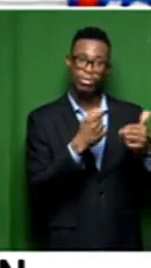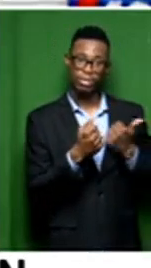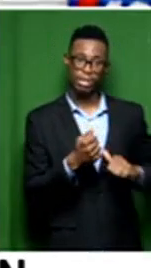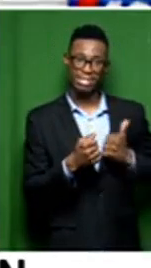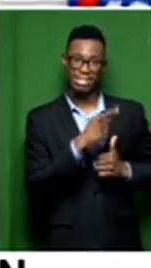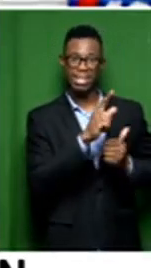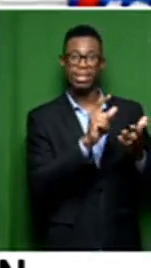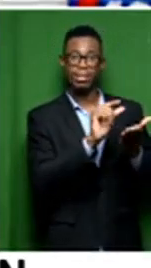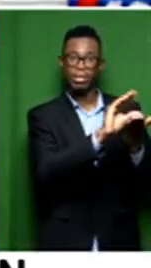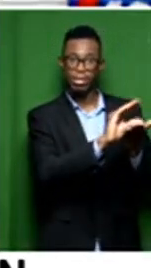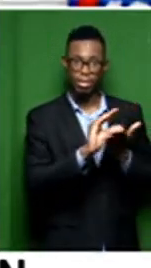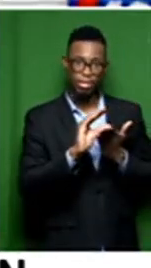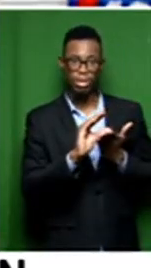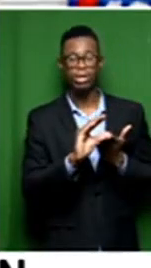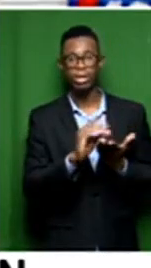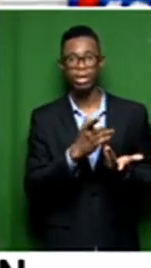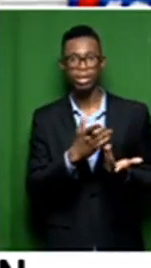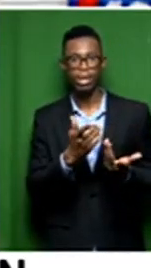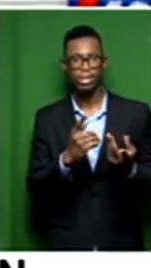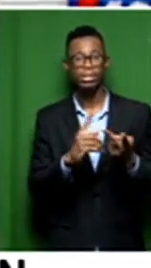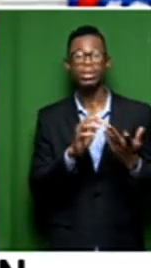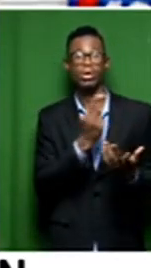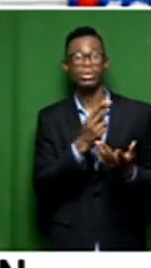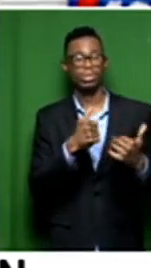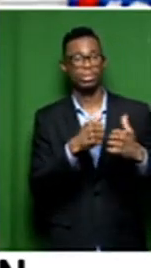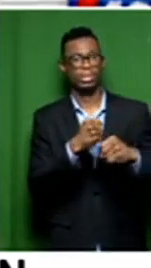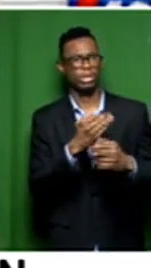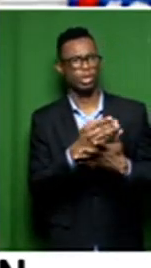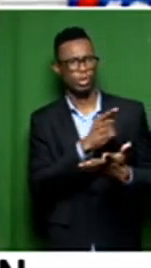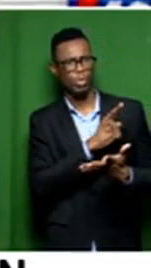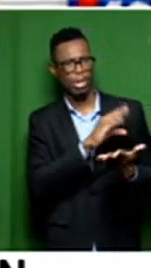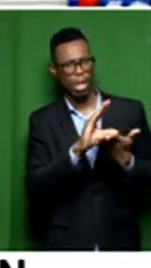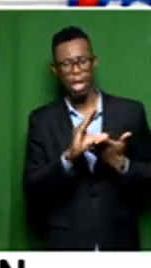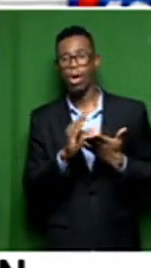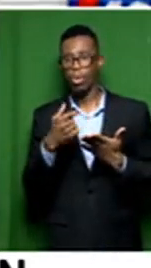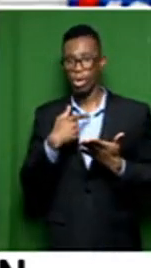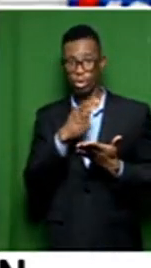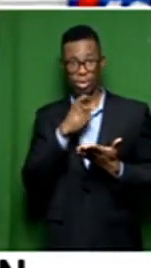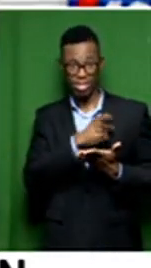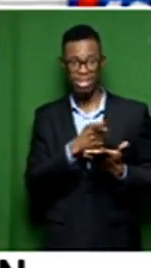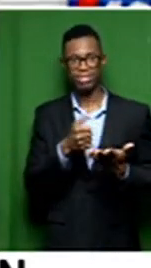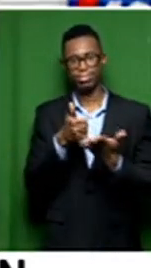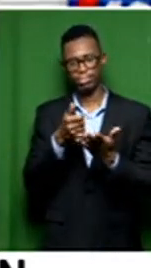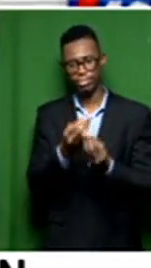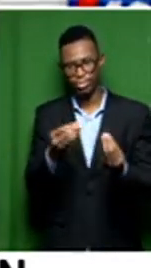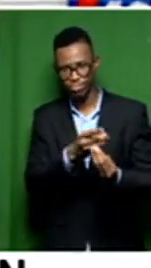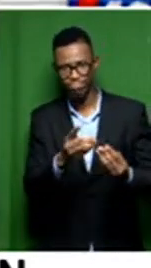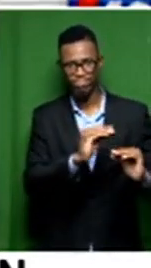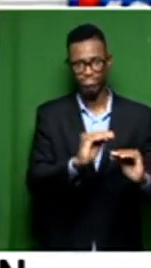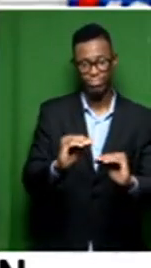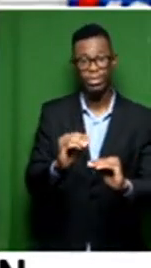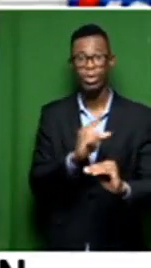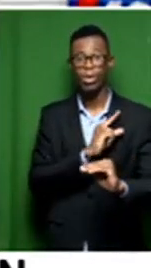to children. And again, we found that the demand for this program was so strong, especially from primary school educators,